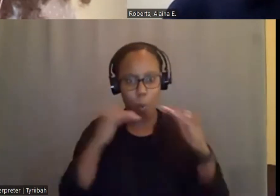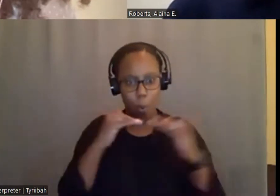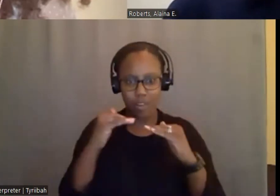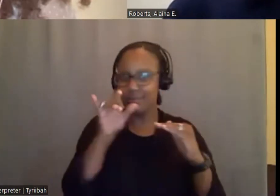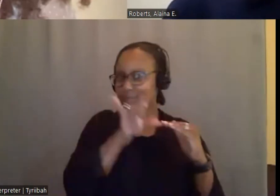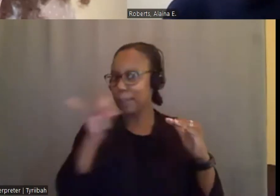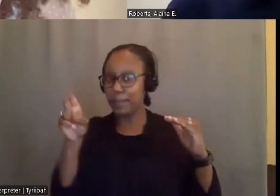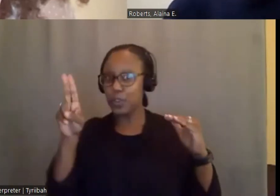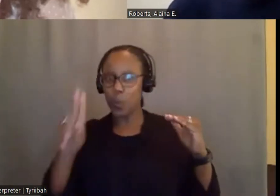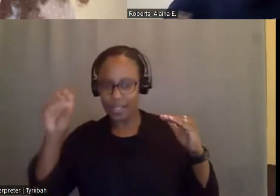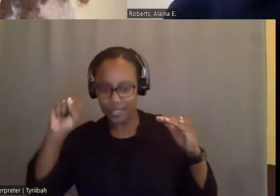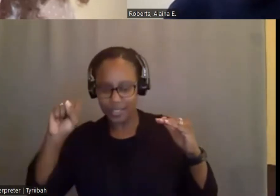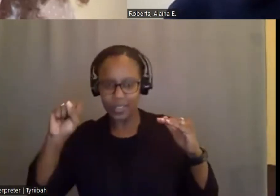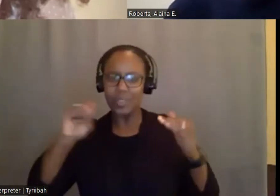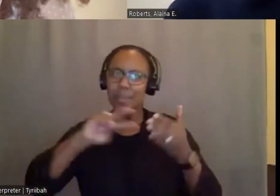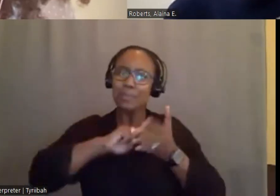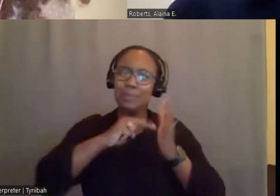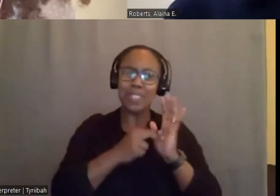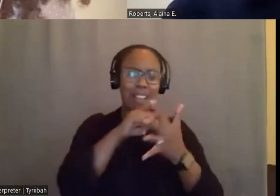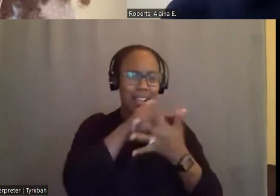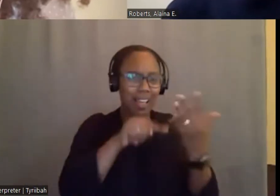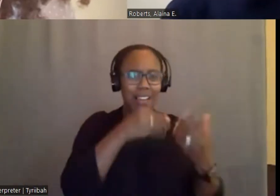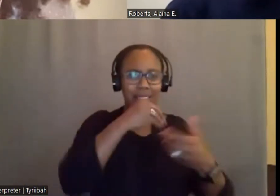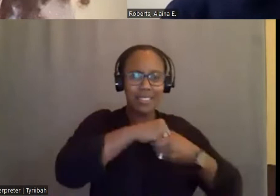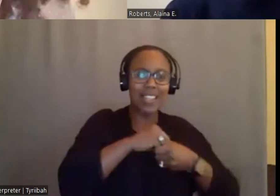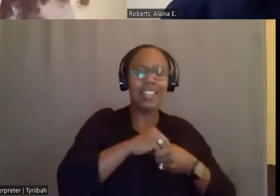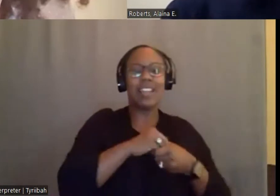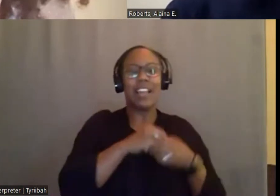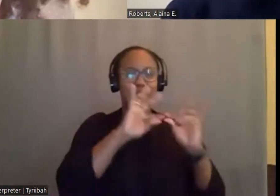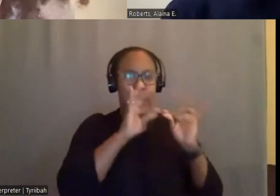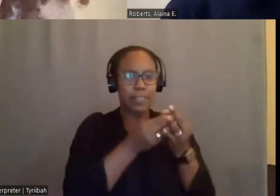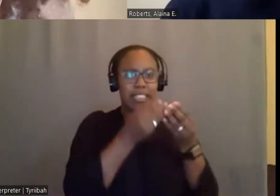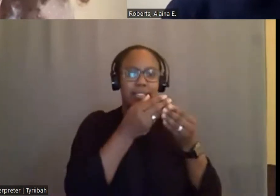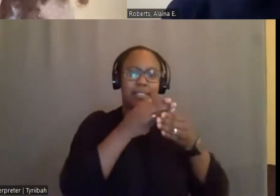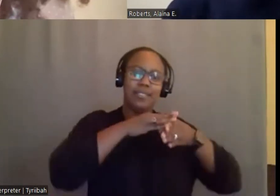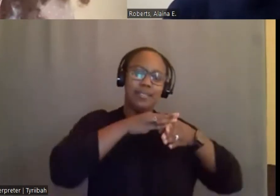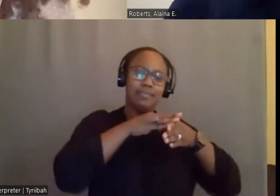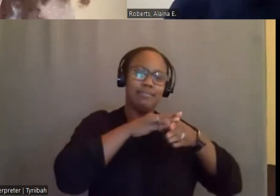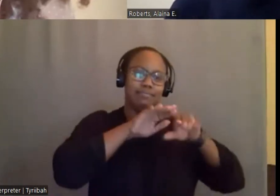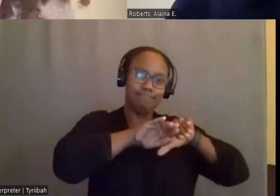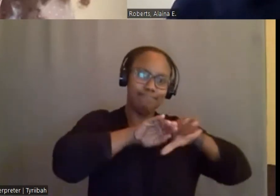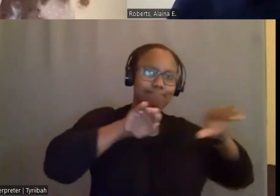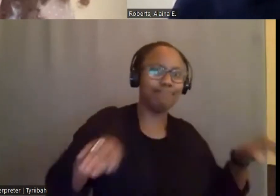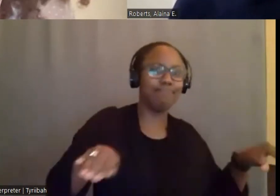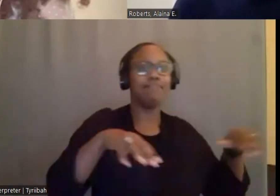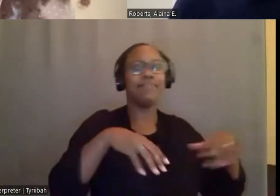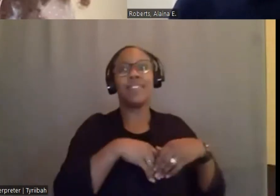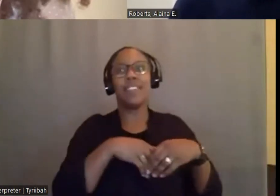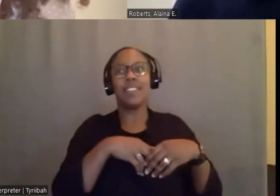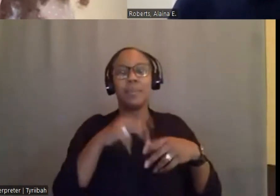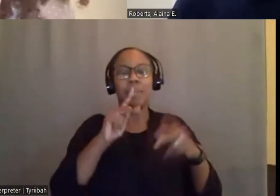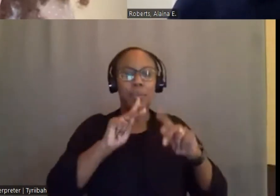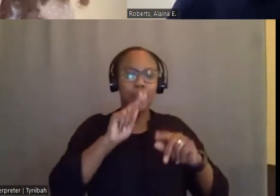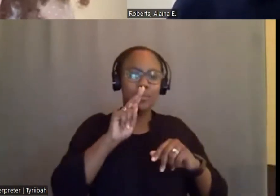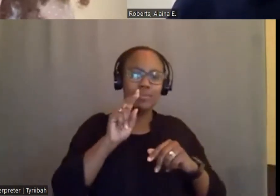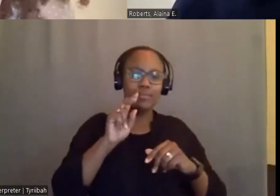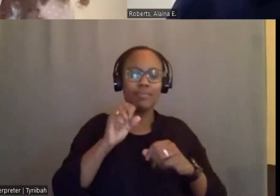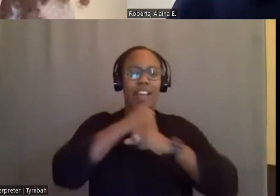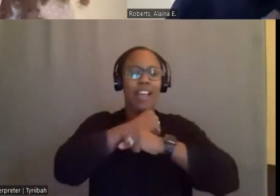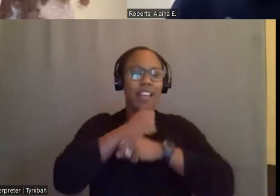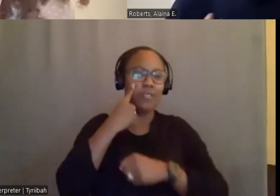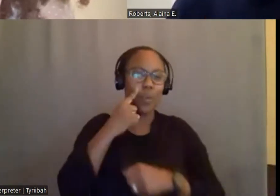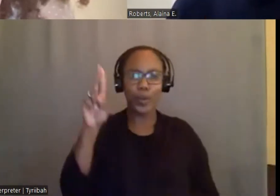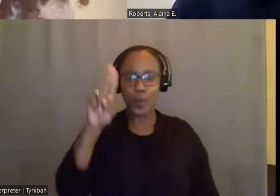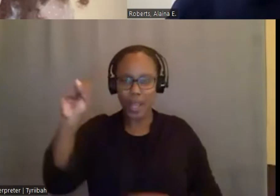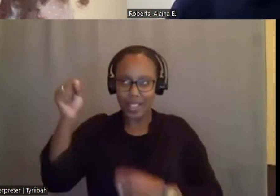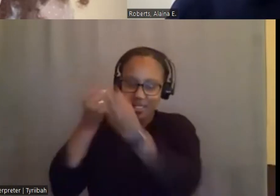there are nations split, people fighting for the United States, people fighting for the Confederacy. They're fighting for multiple reasons: to protect their land,